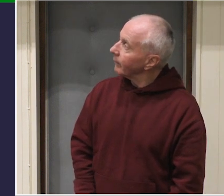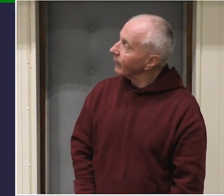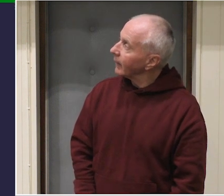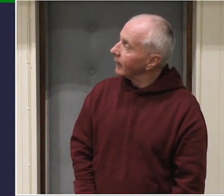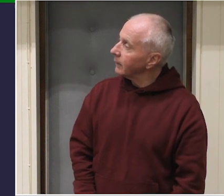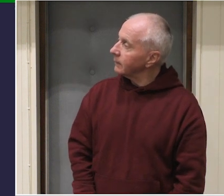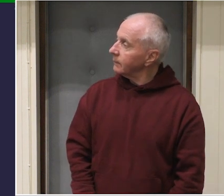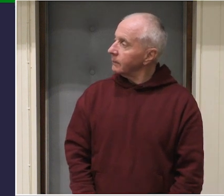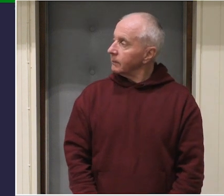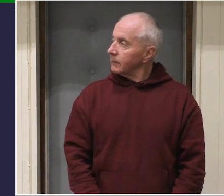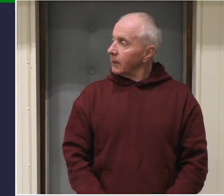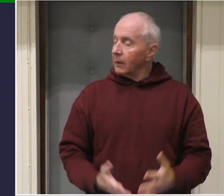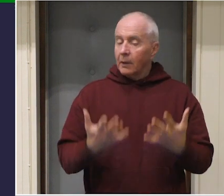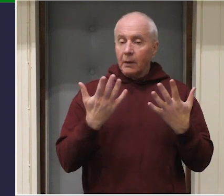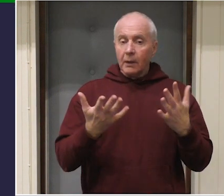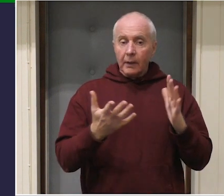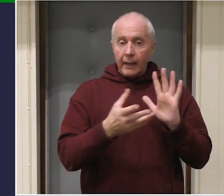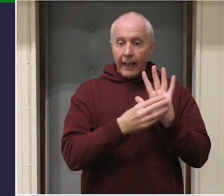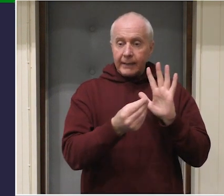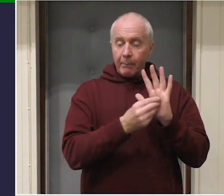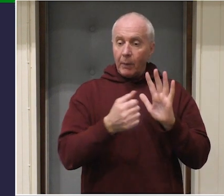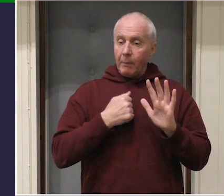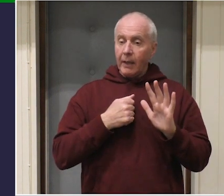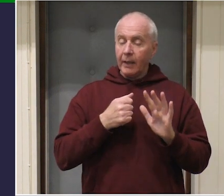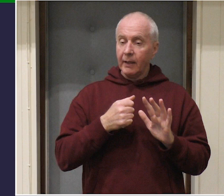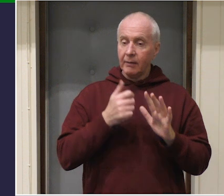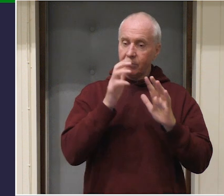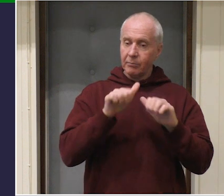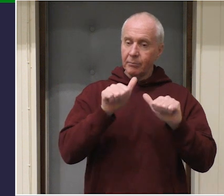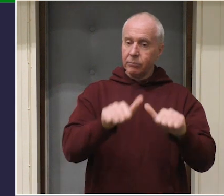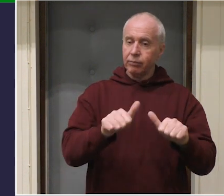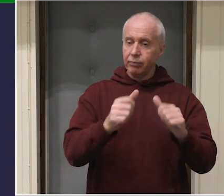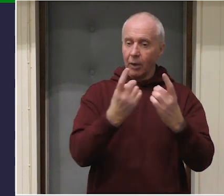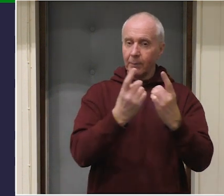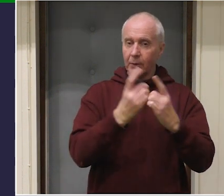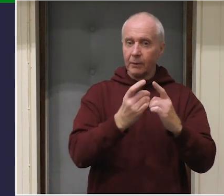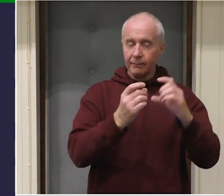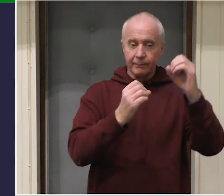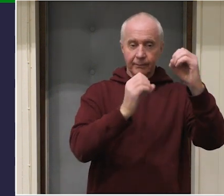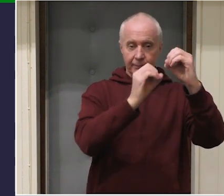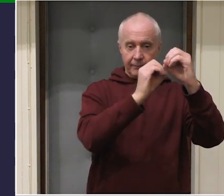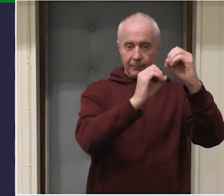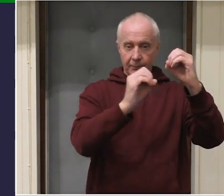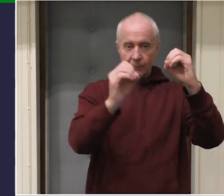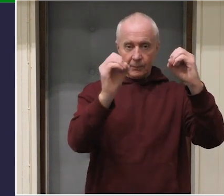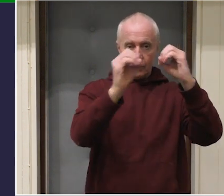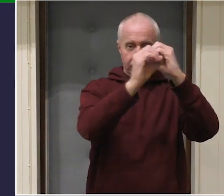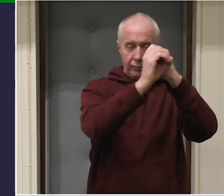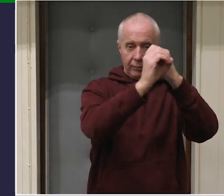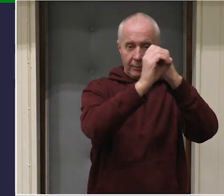Backwards. And I want to give you just an example of my favourite type of object, which where you have stars which are in a binary system, they're